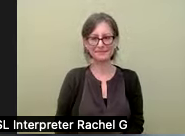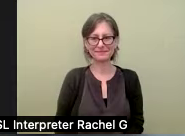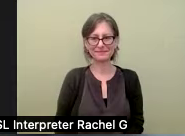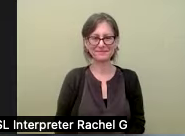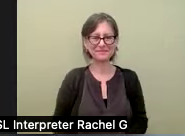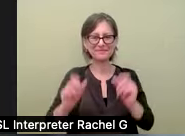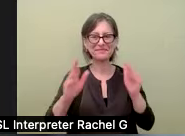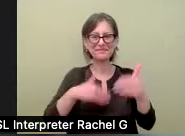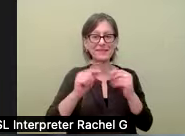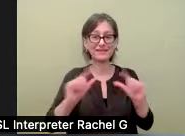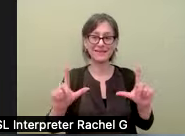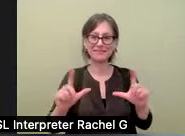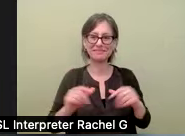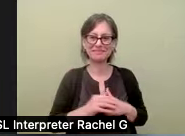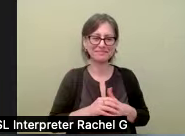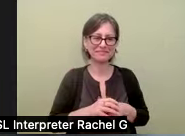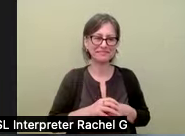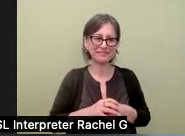Okay, next slide.